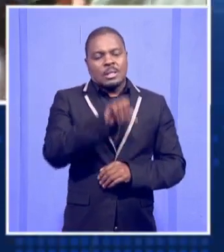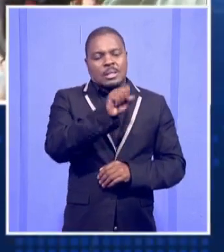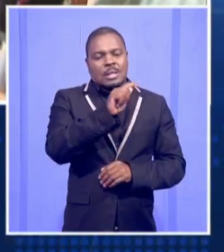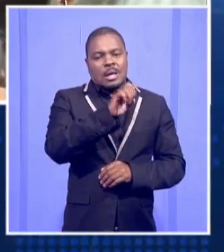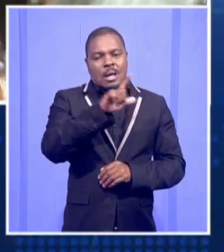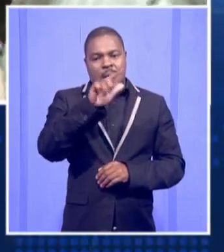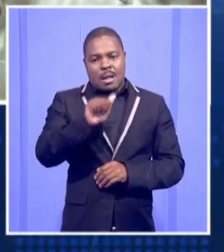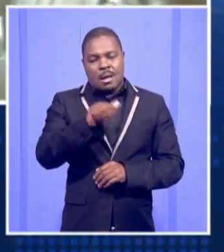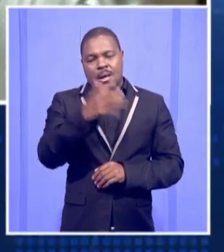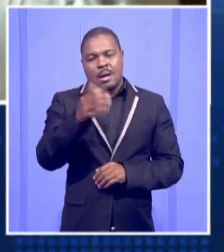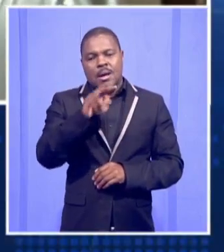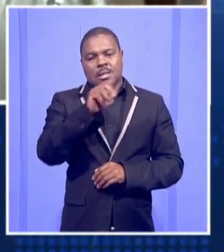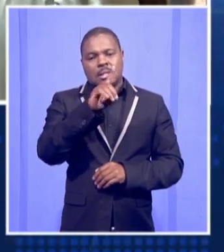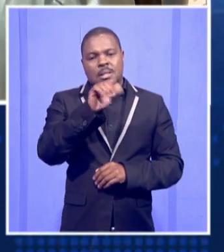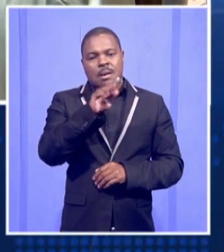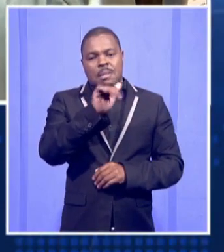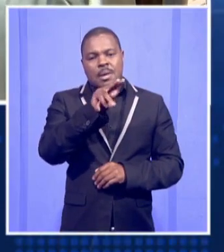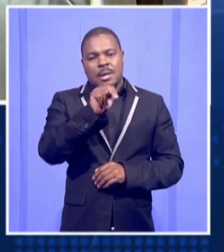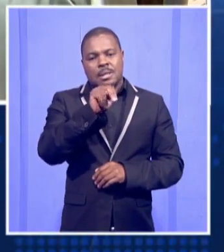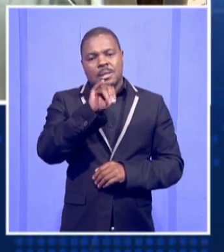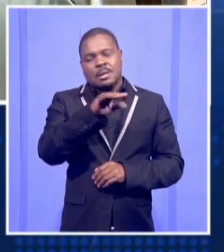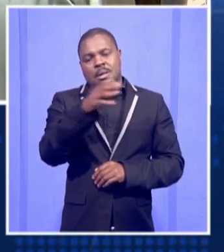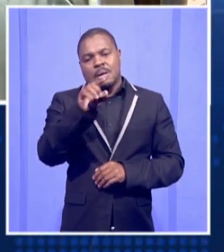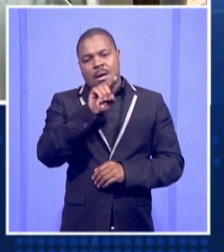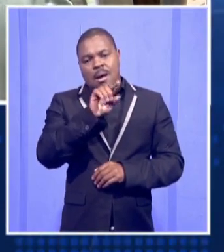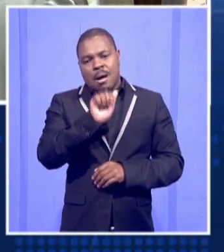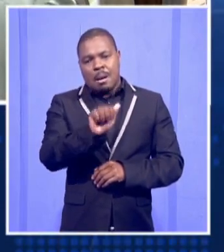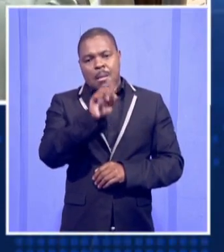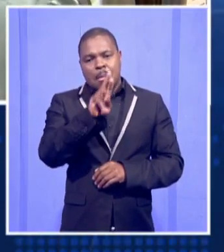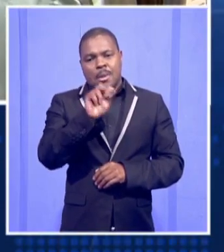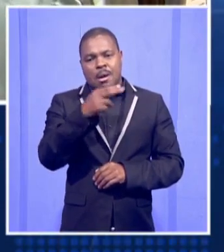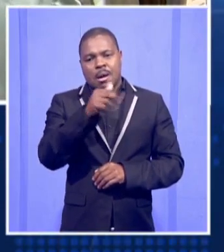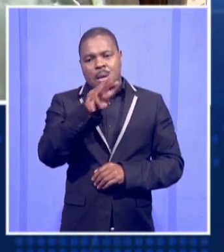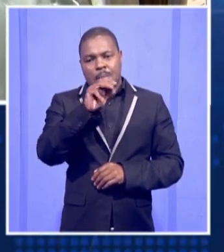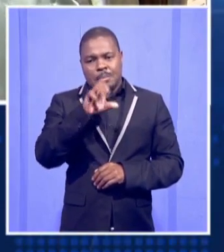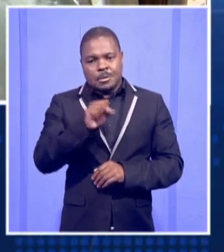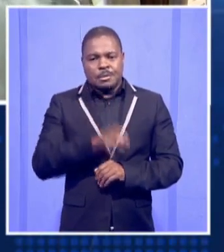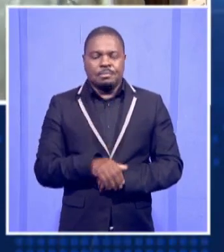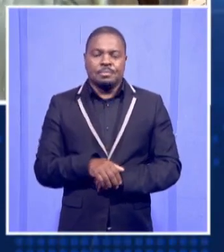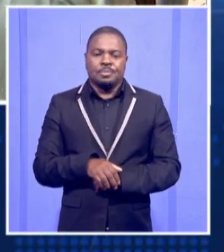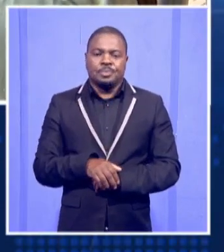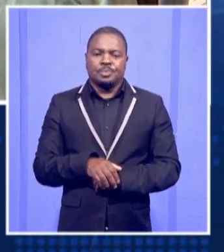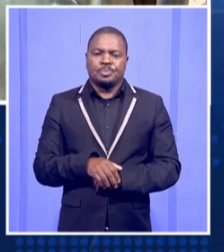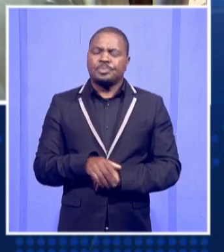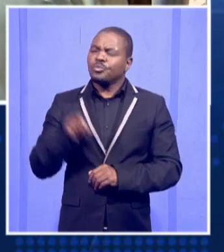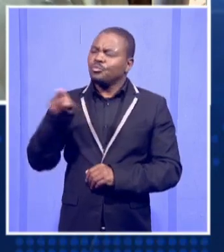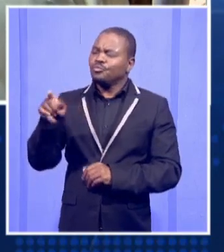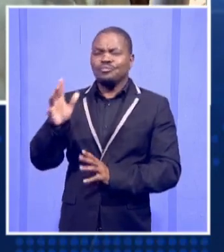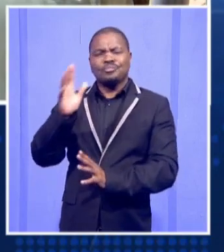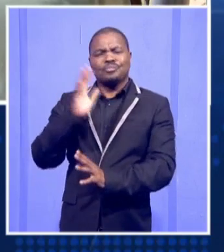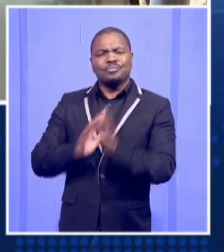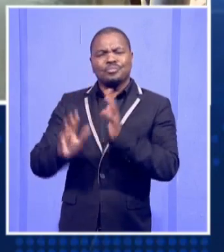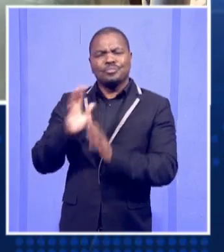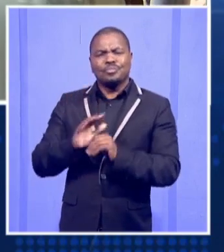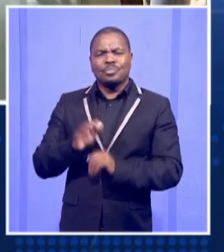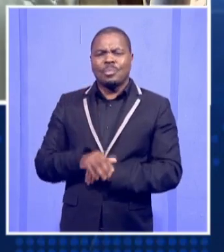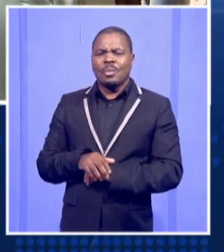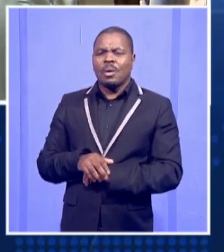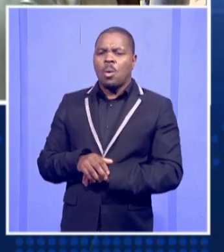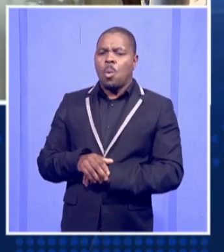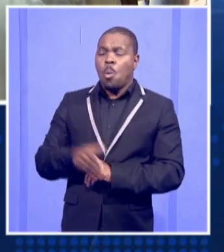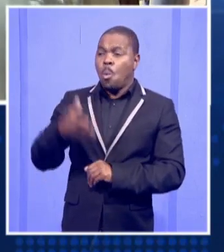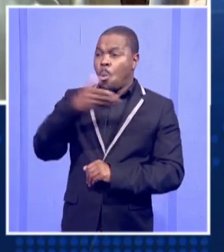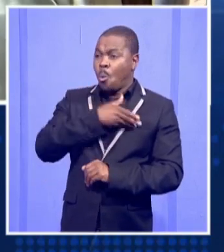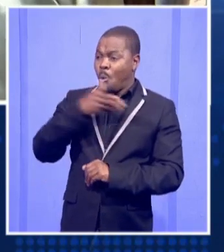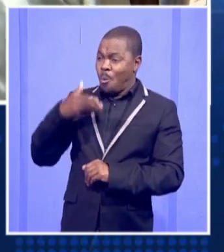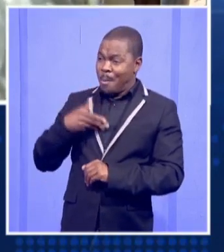much for joining us. Just tell us about how women have been critical